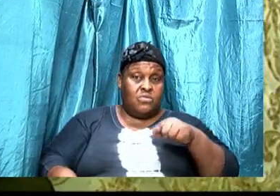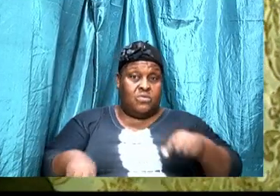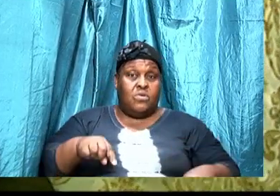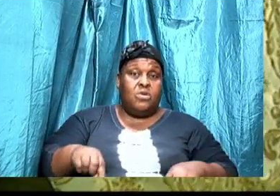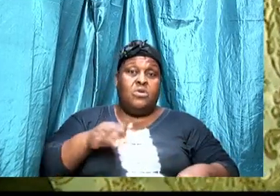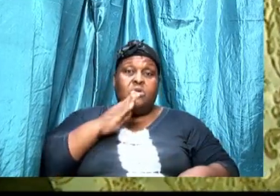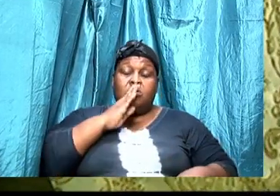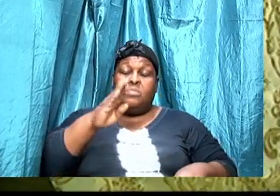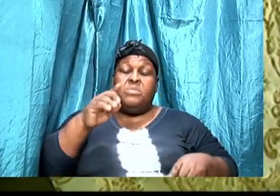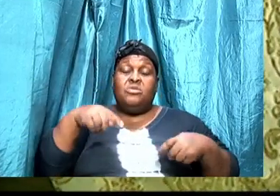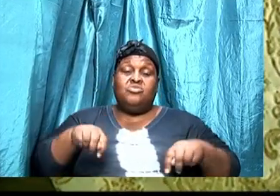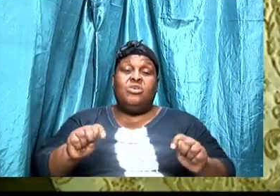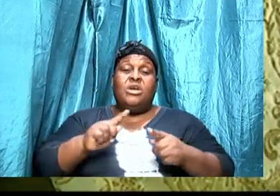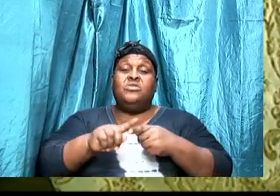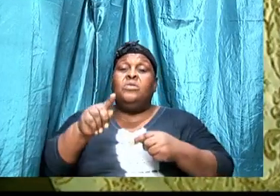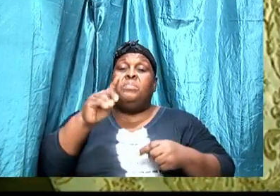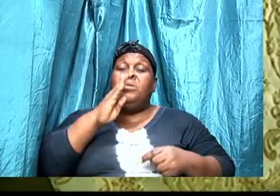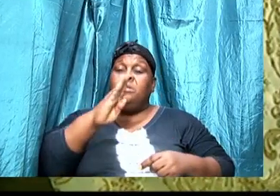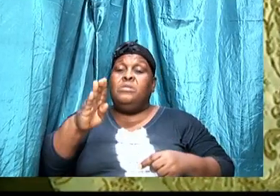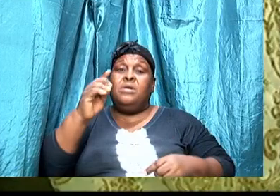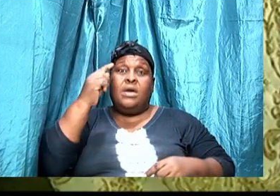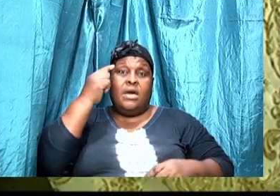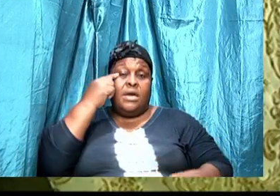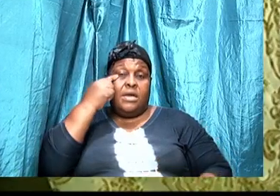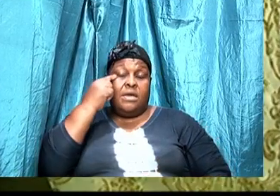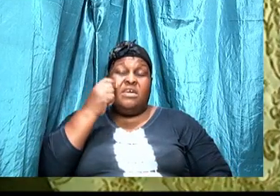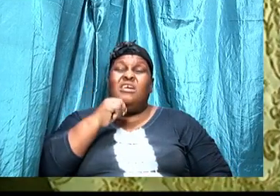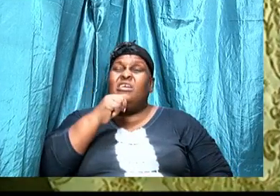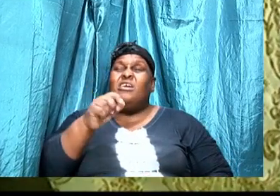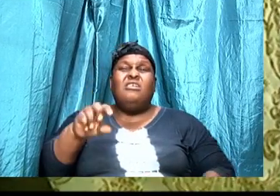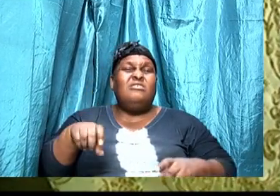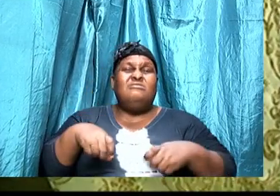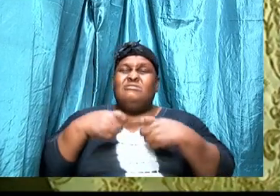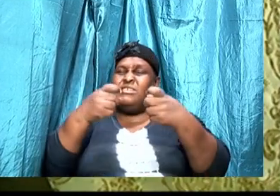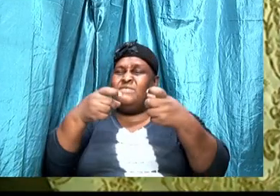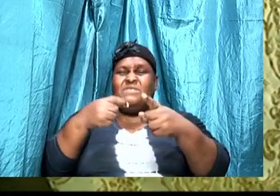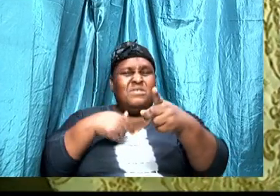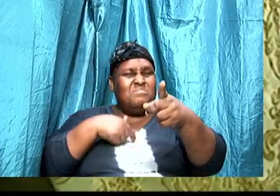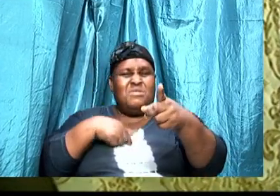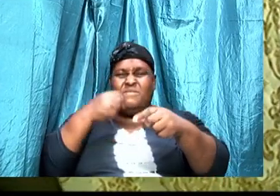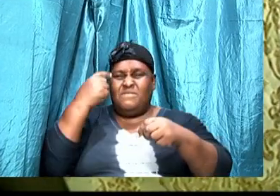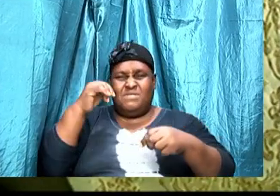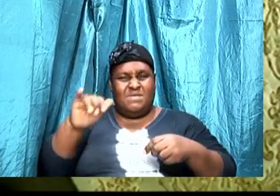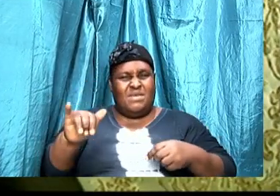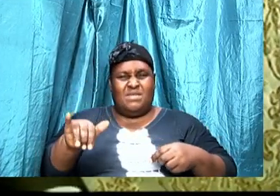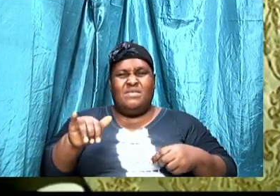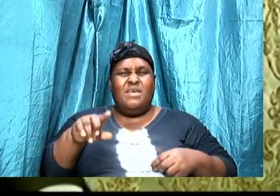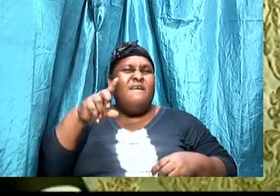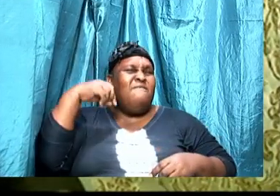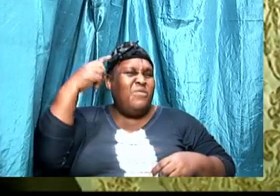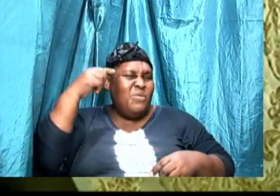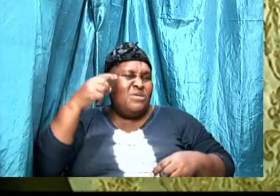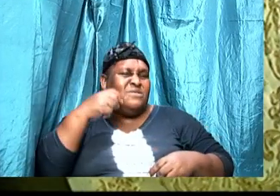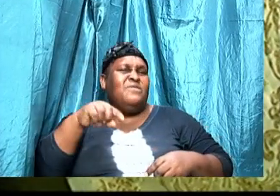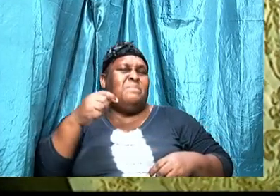Because God has not gifted me for that. You know, it would be foolish for me to try and be